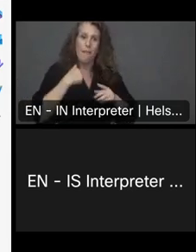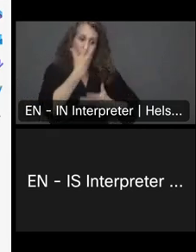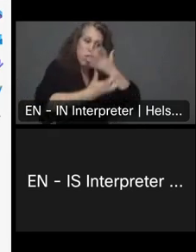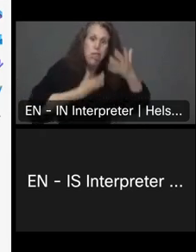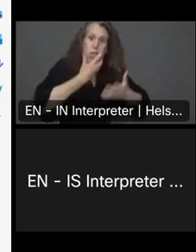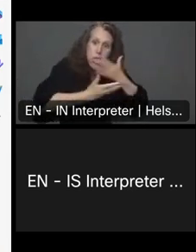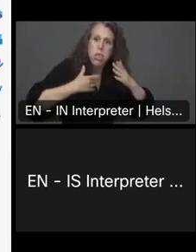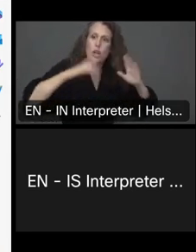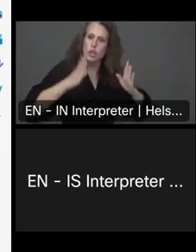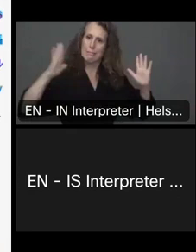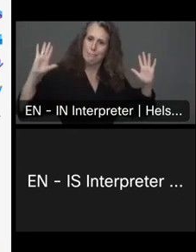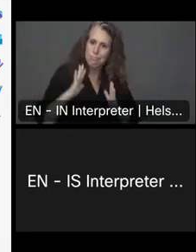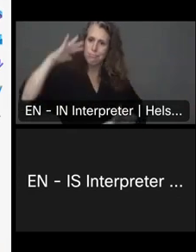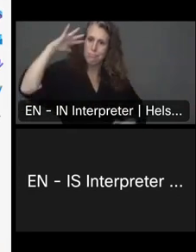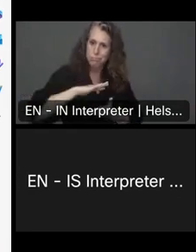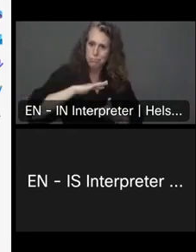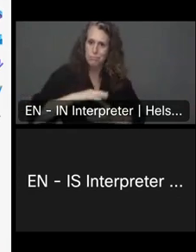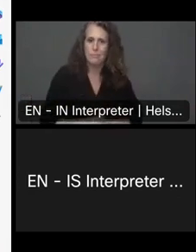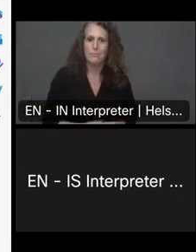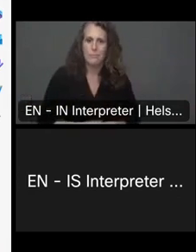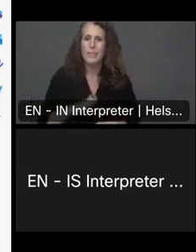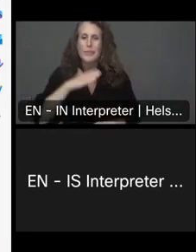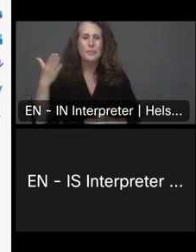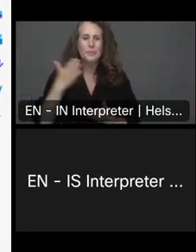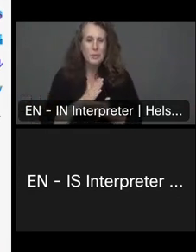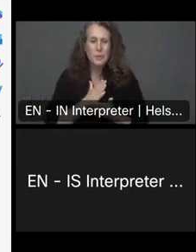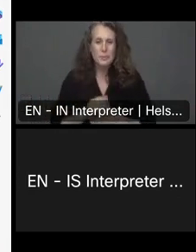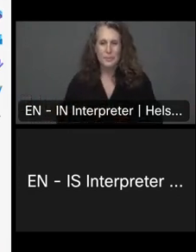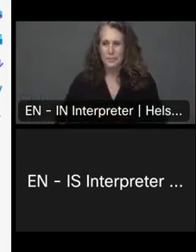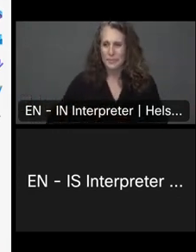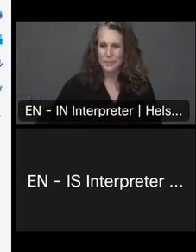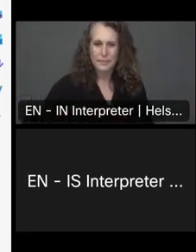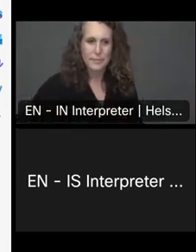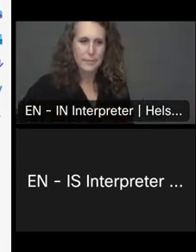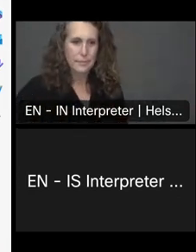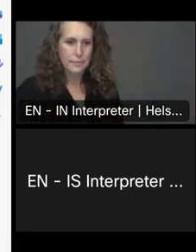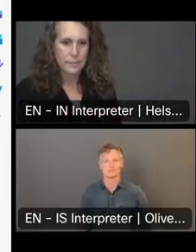So here we have three avatars of expressivity.